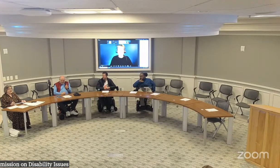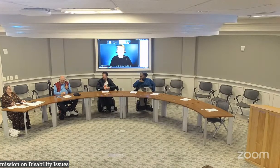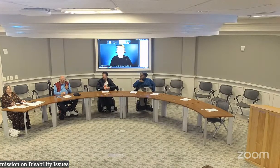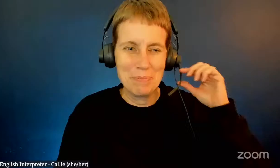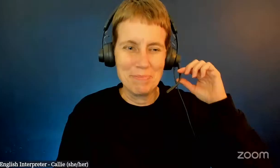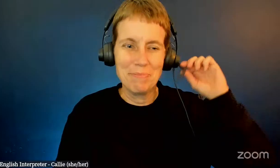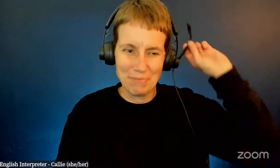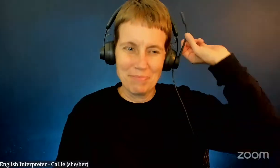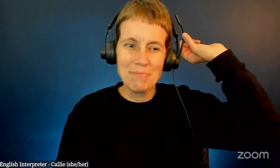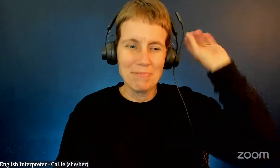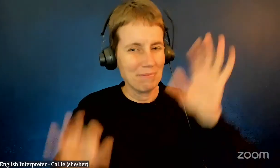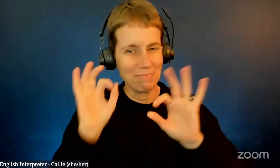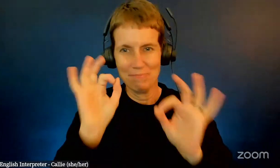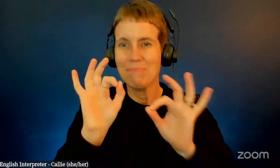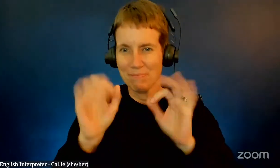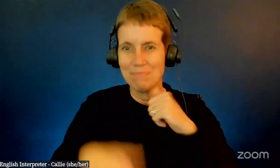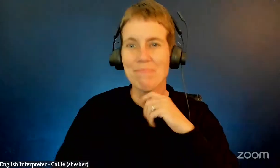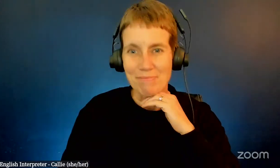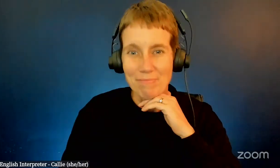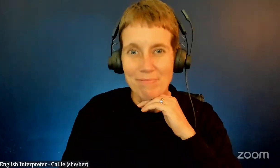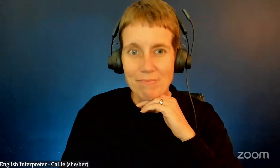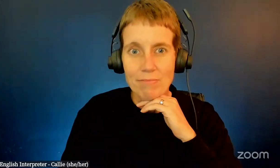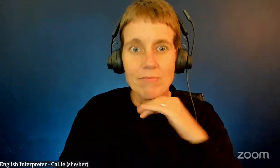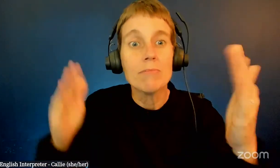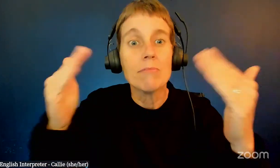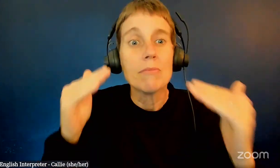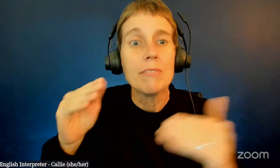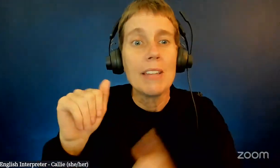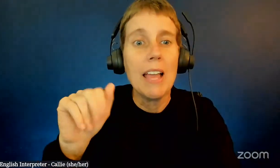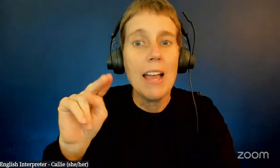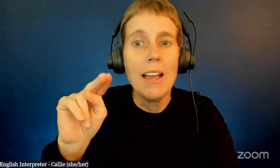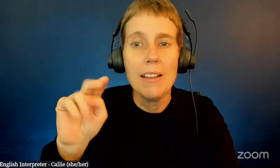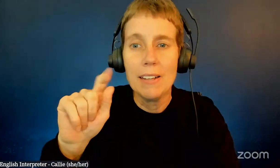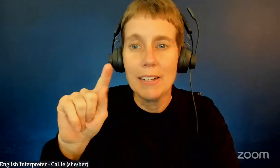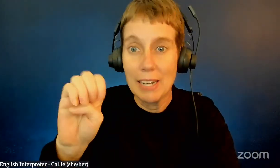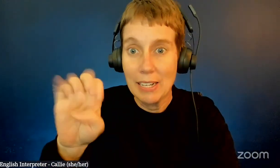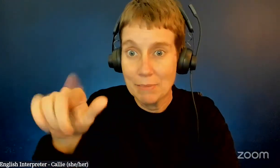No Thanks. problem. Annette and Mark still have their